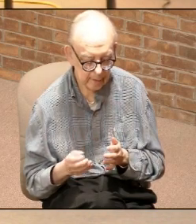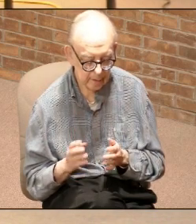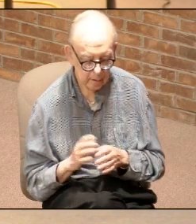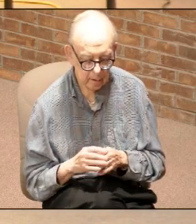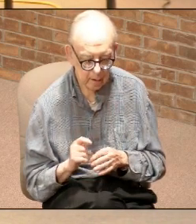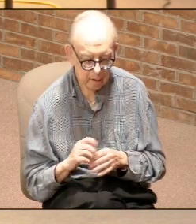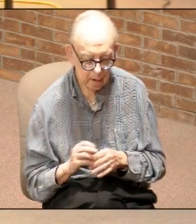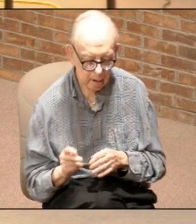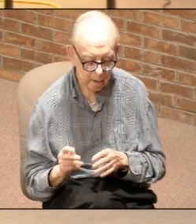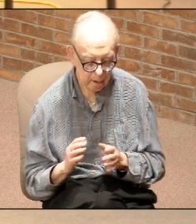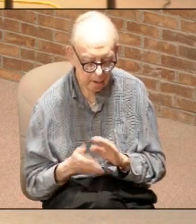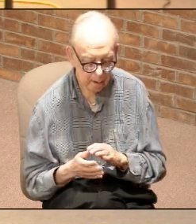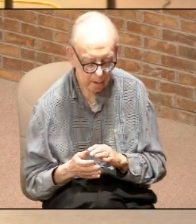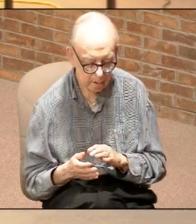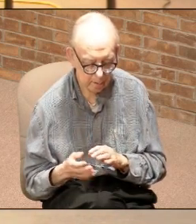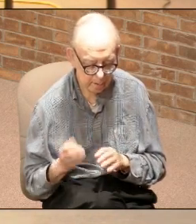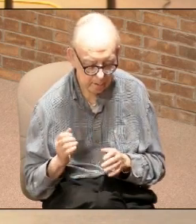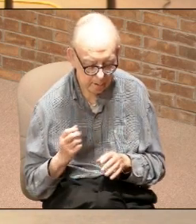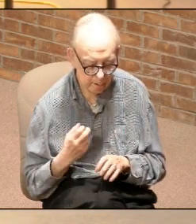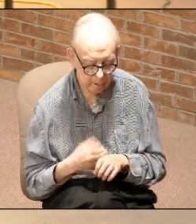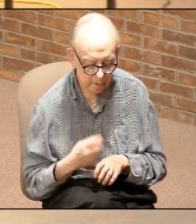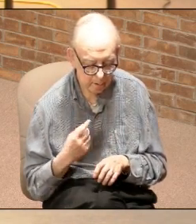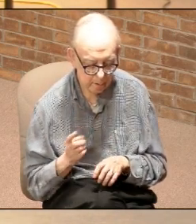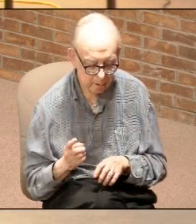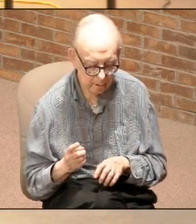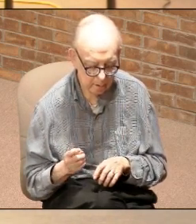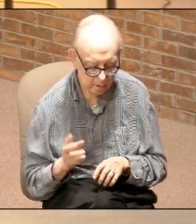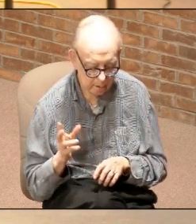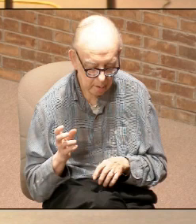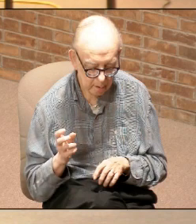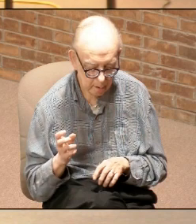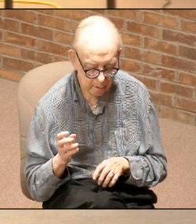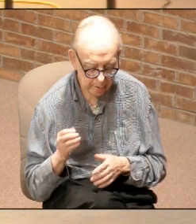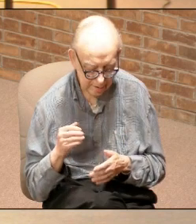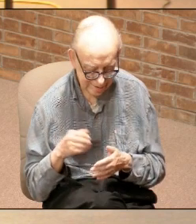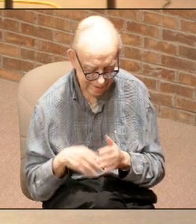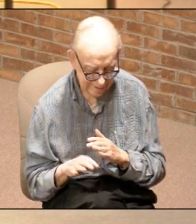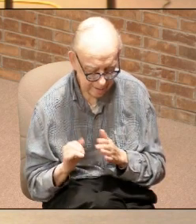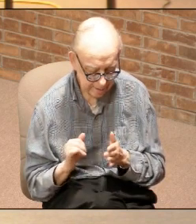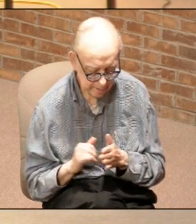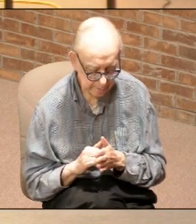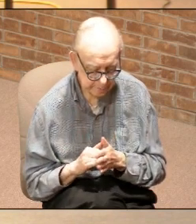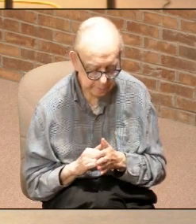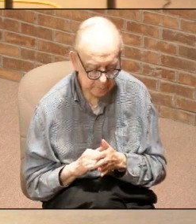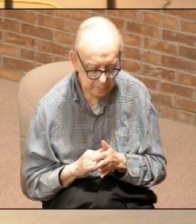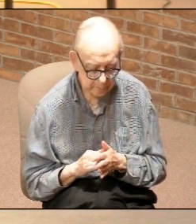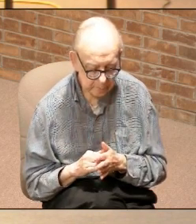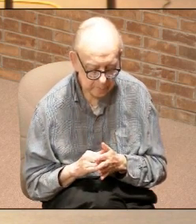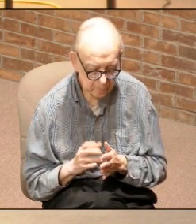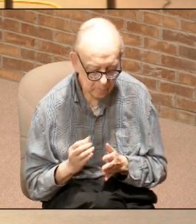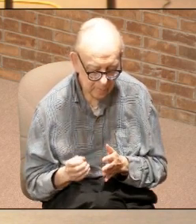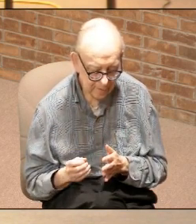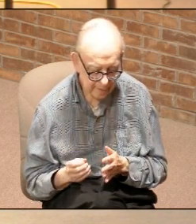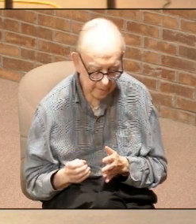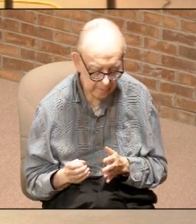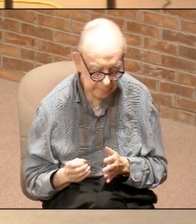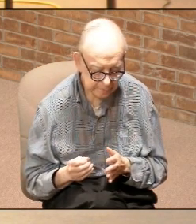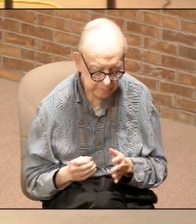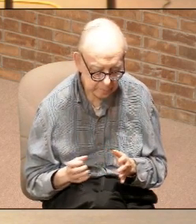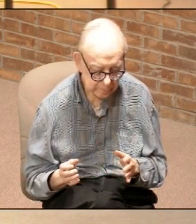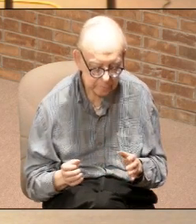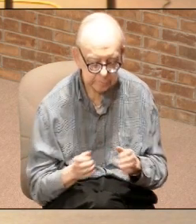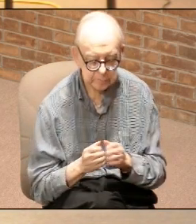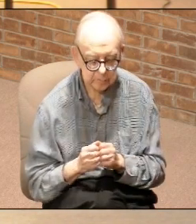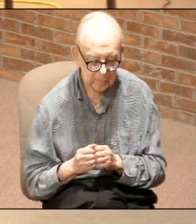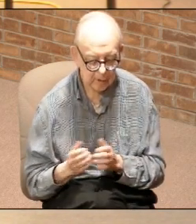sticks becomes the harder it is for satan to penetrate that and so we gather these things